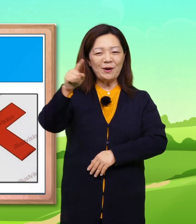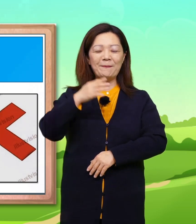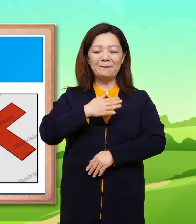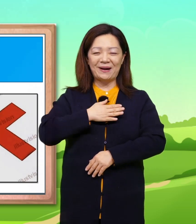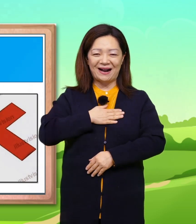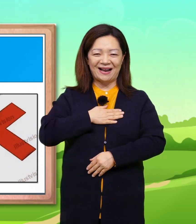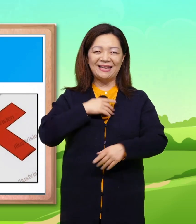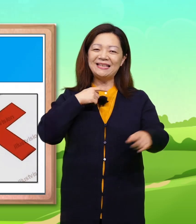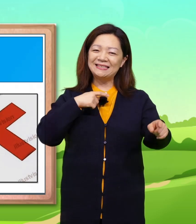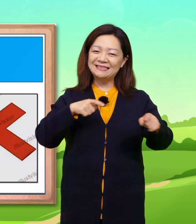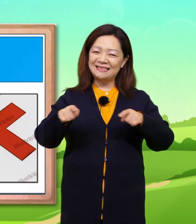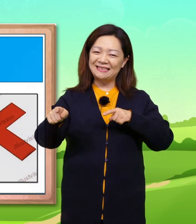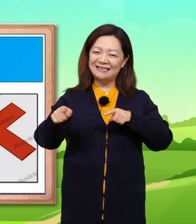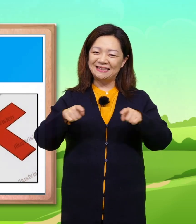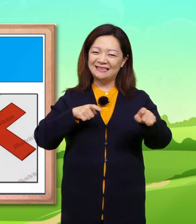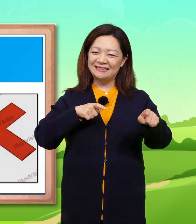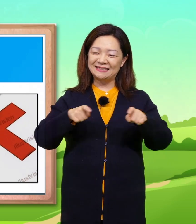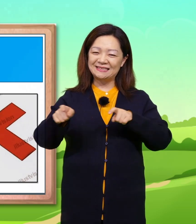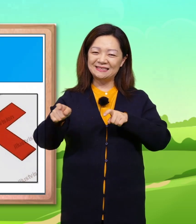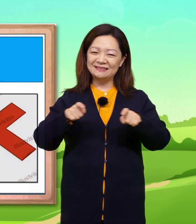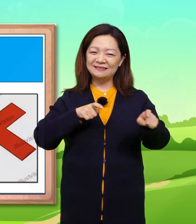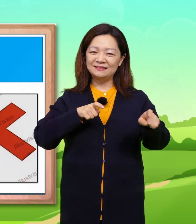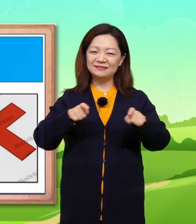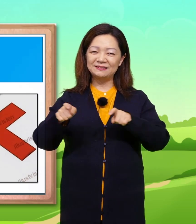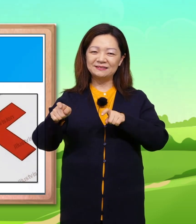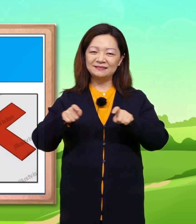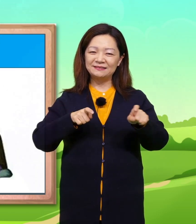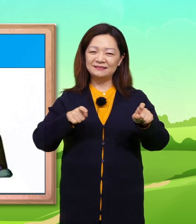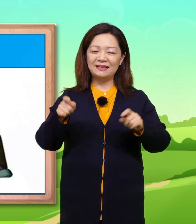for my sins.